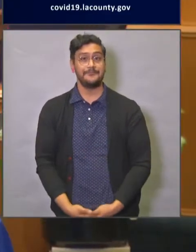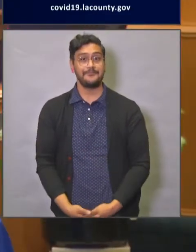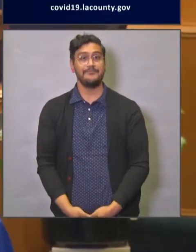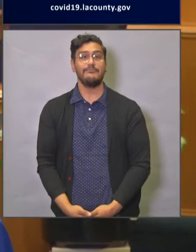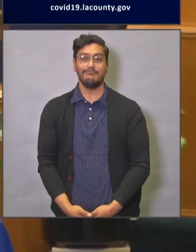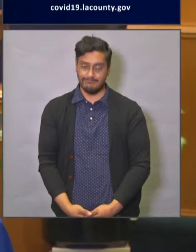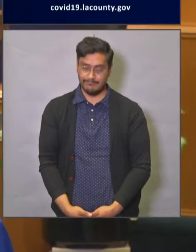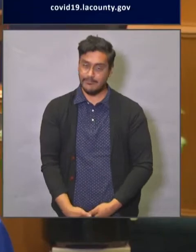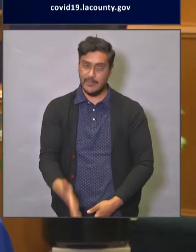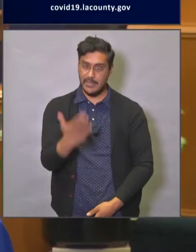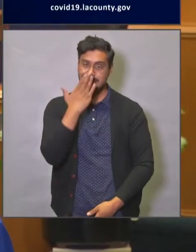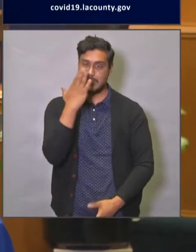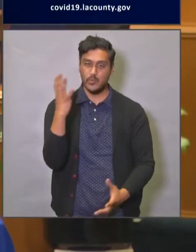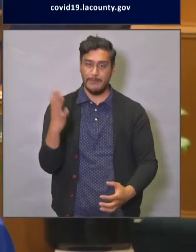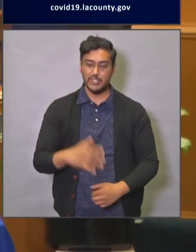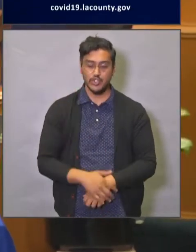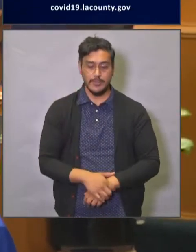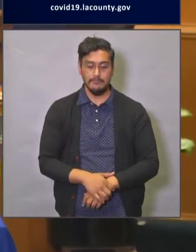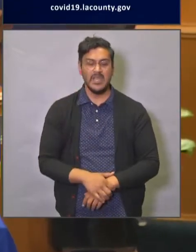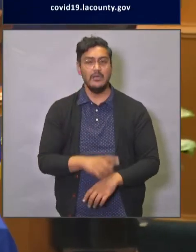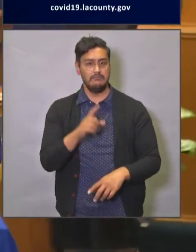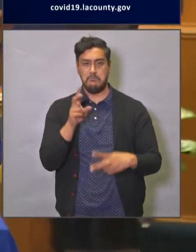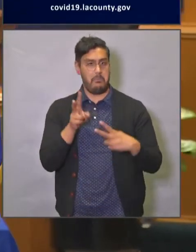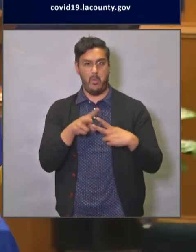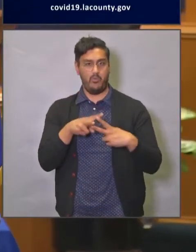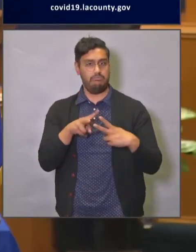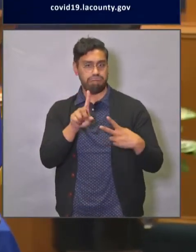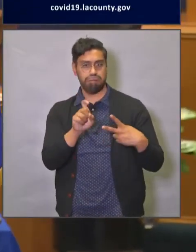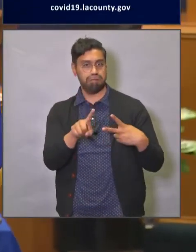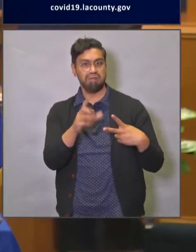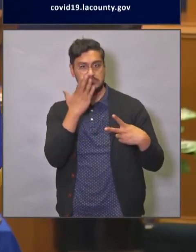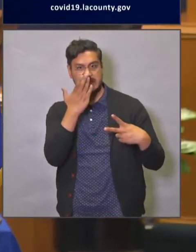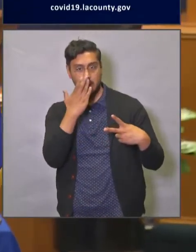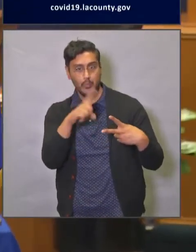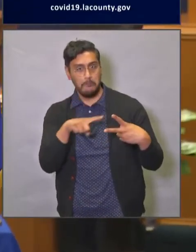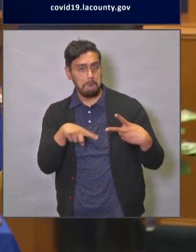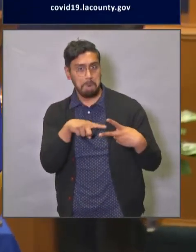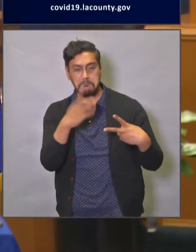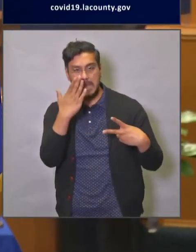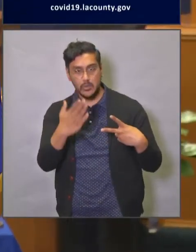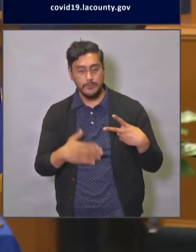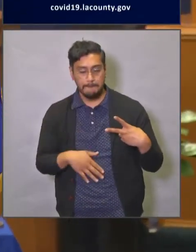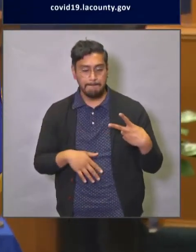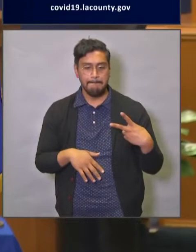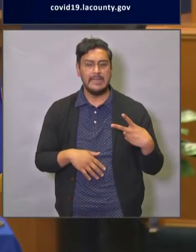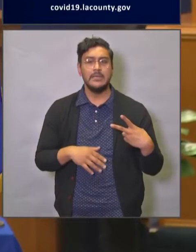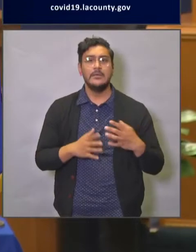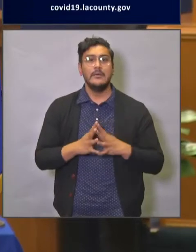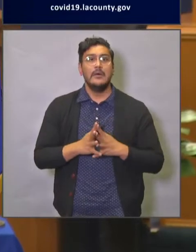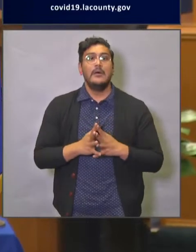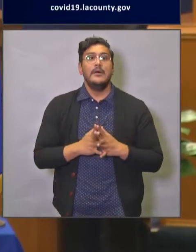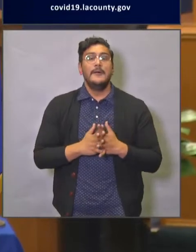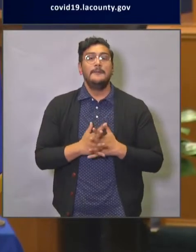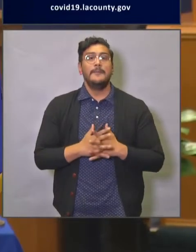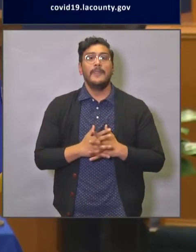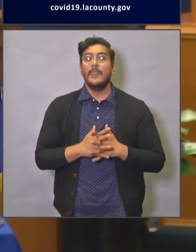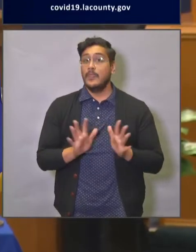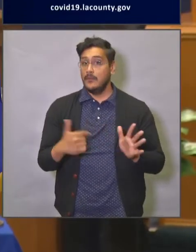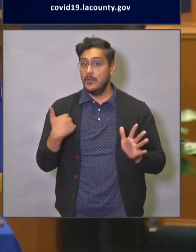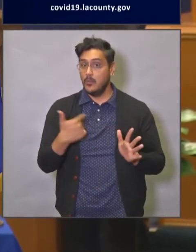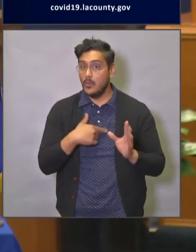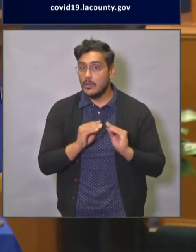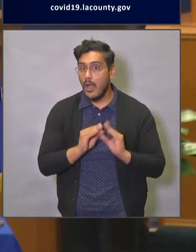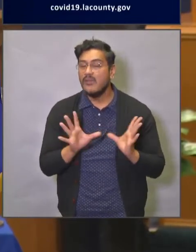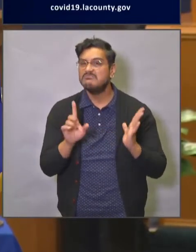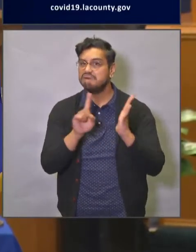Oh yeah, thanks so much for both questions. I appreciate them. We are obviously tracking the slight